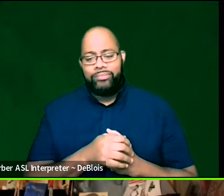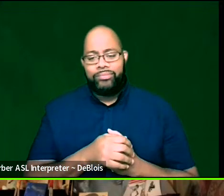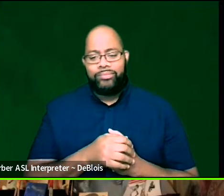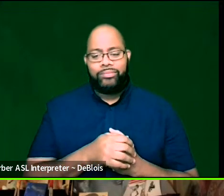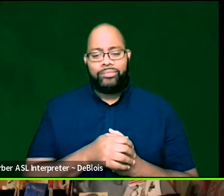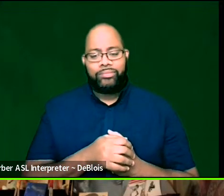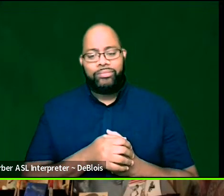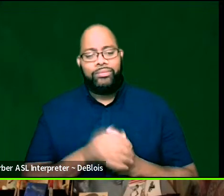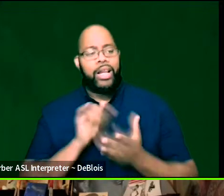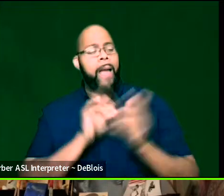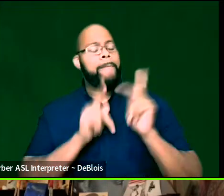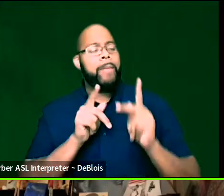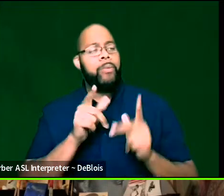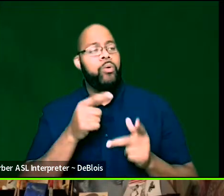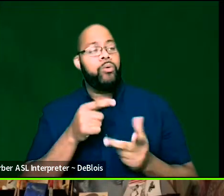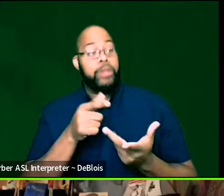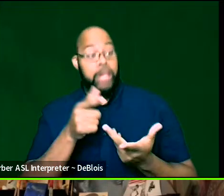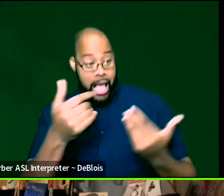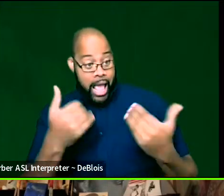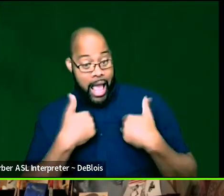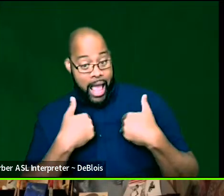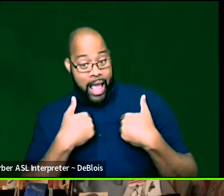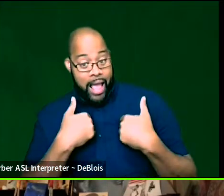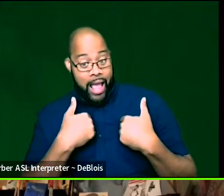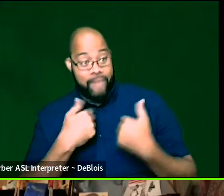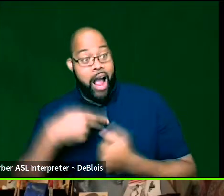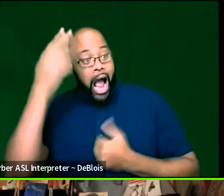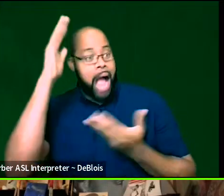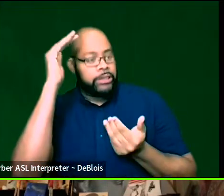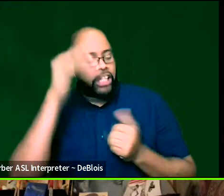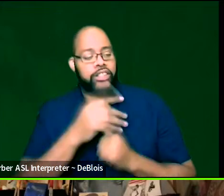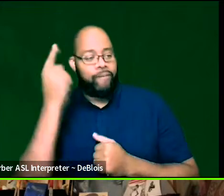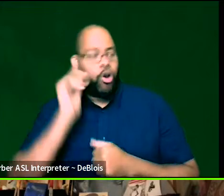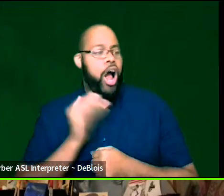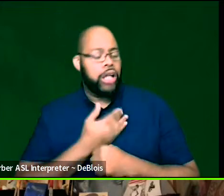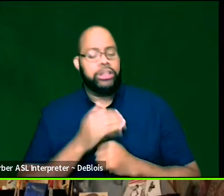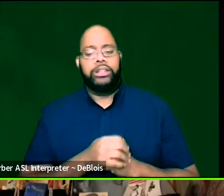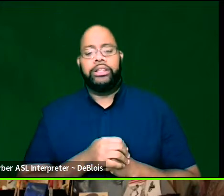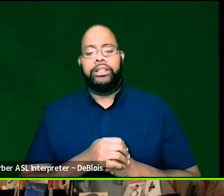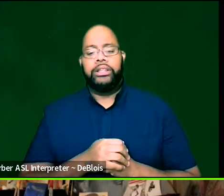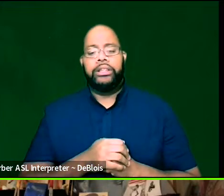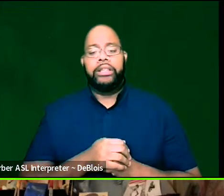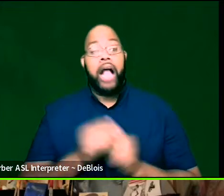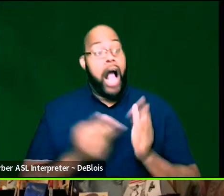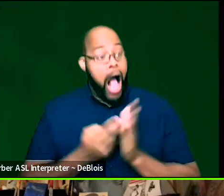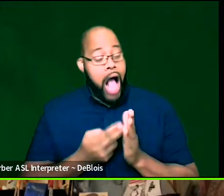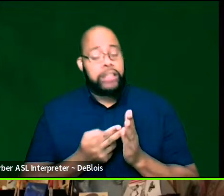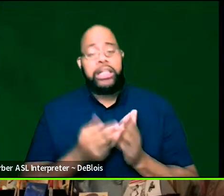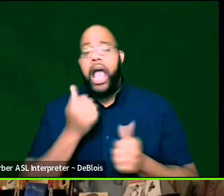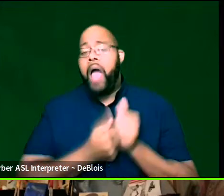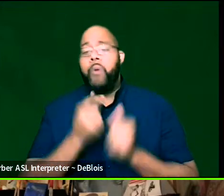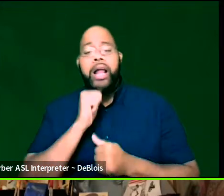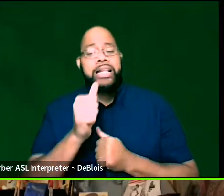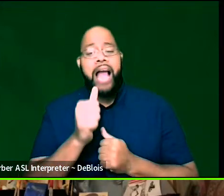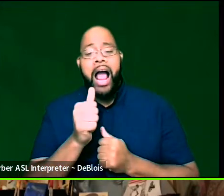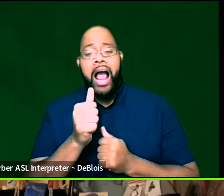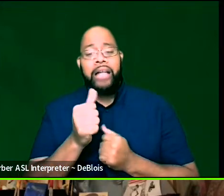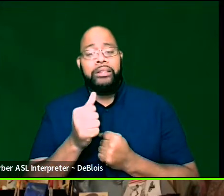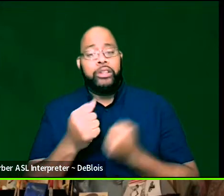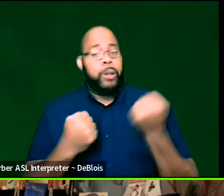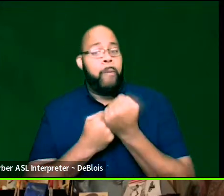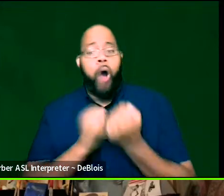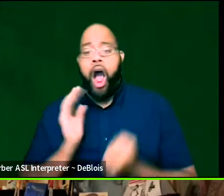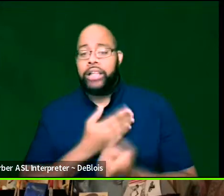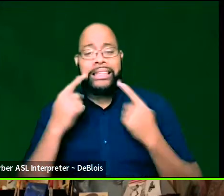That people, they do have a high expectation for us. And the truth is everyone is not pulling for our